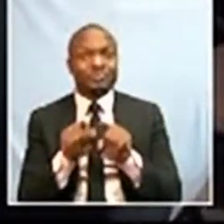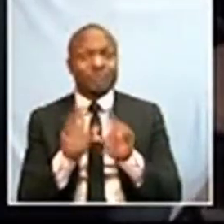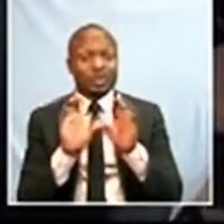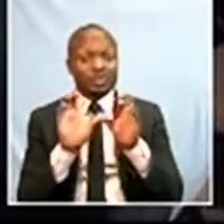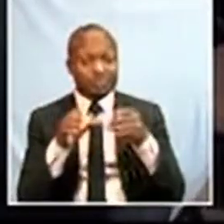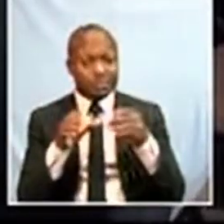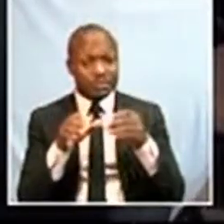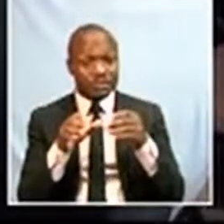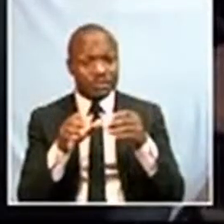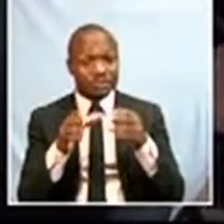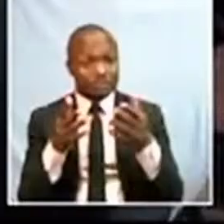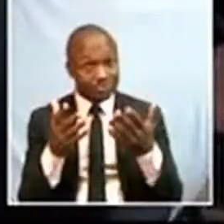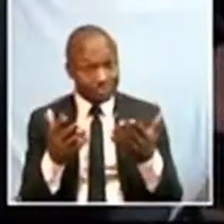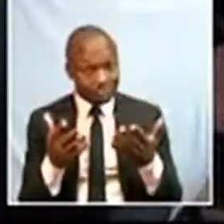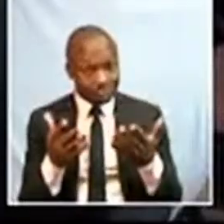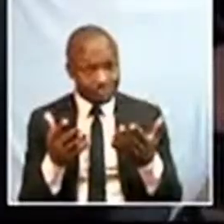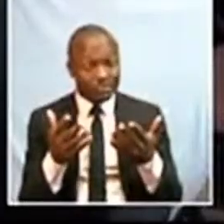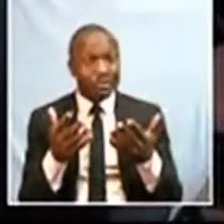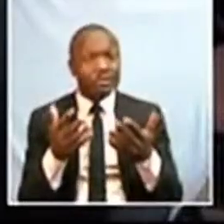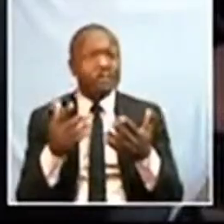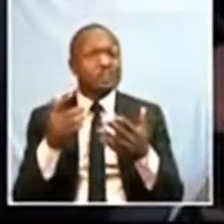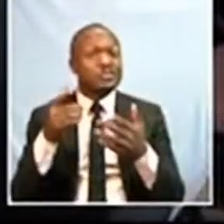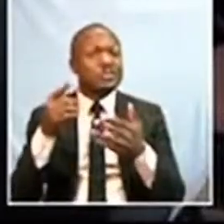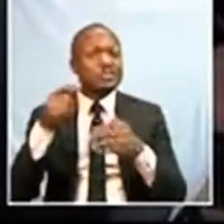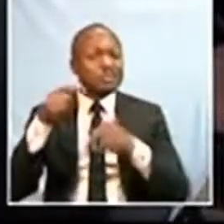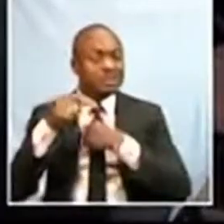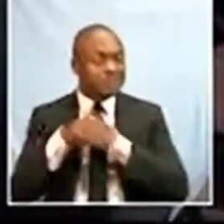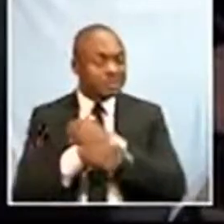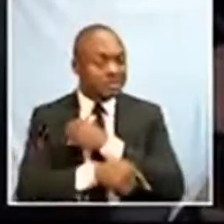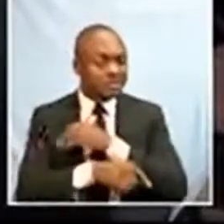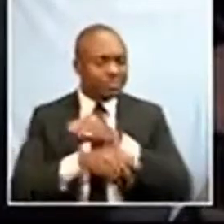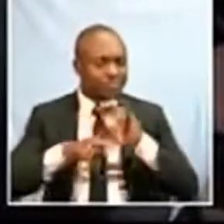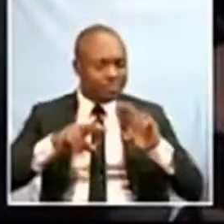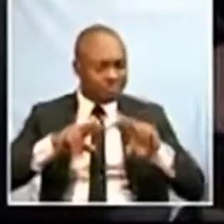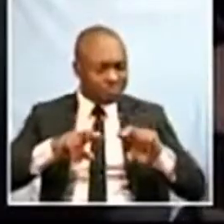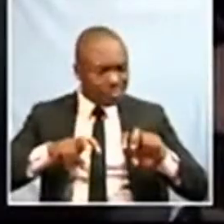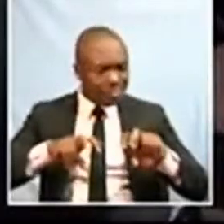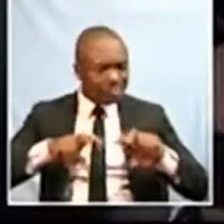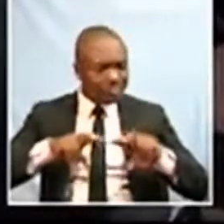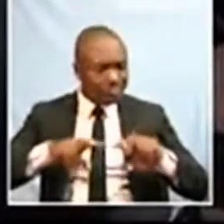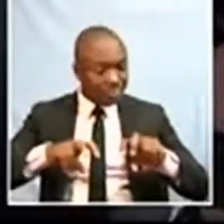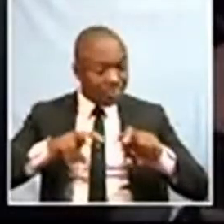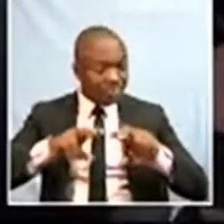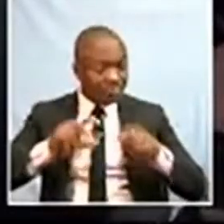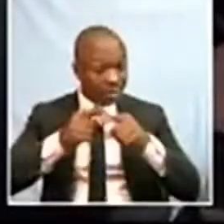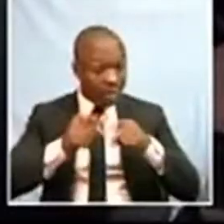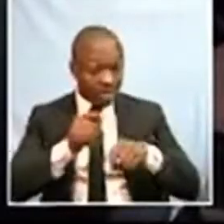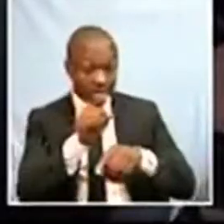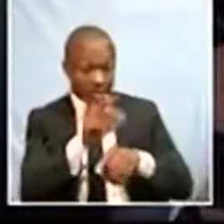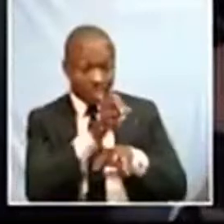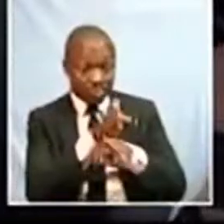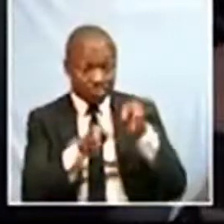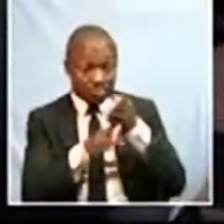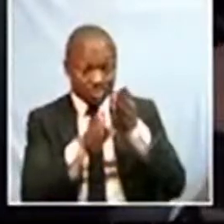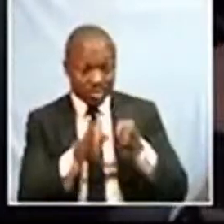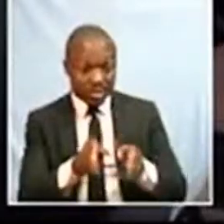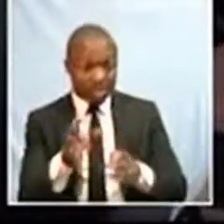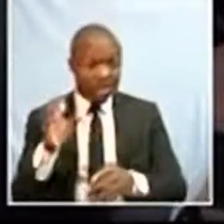Was due diligence conducted on this contractor in terms of his capacity to